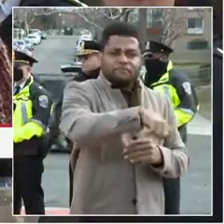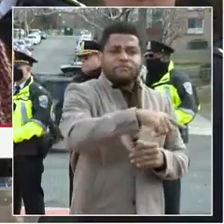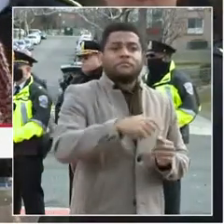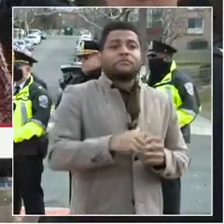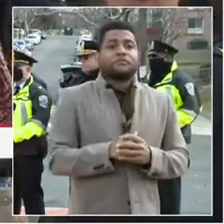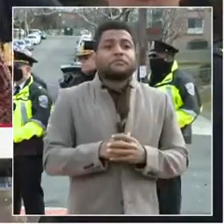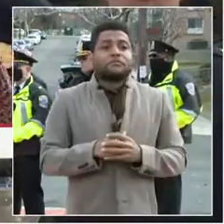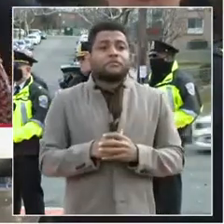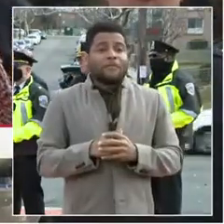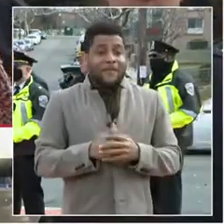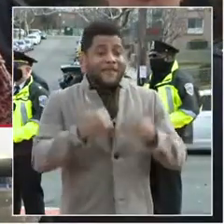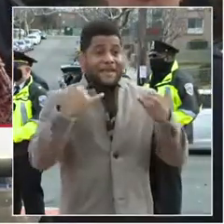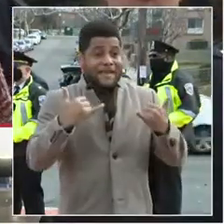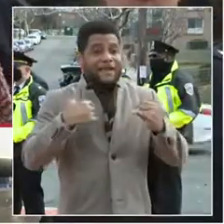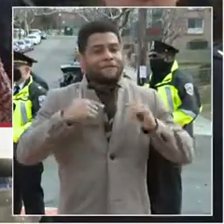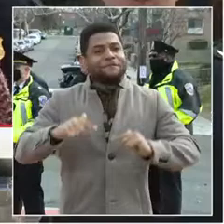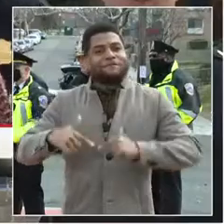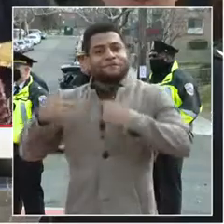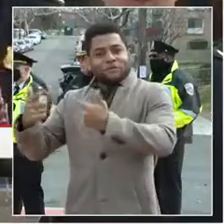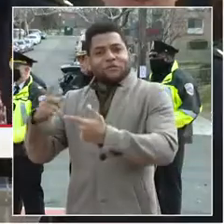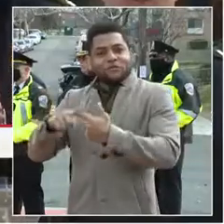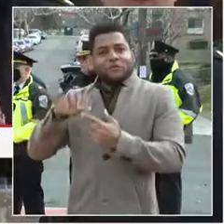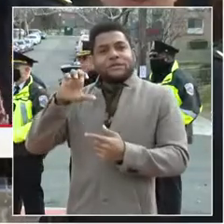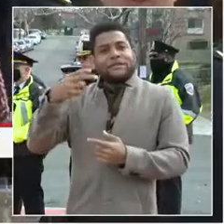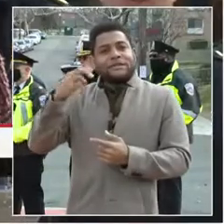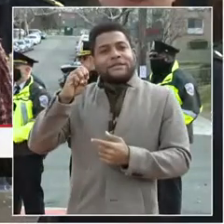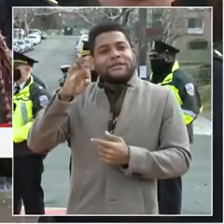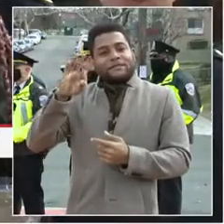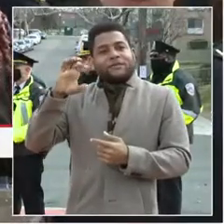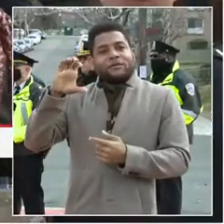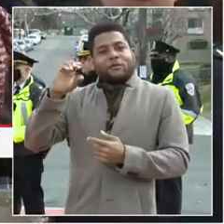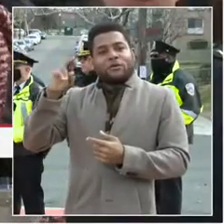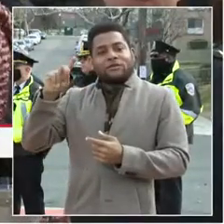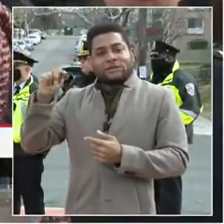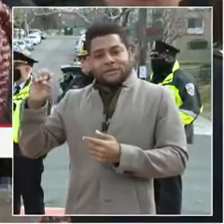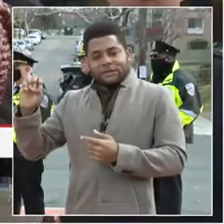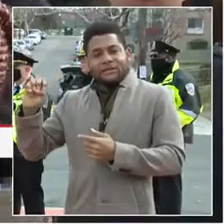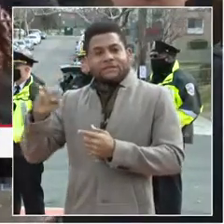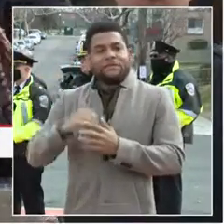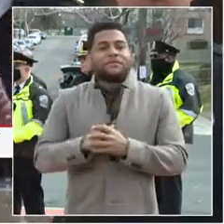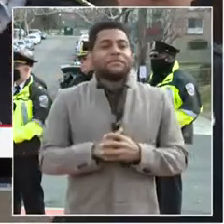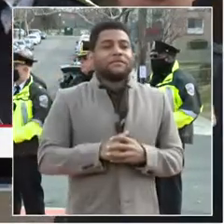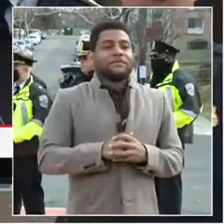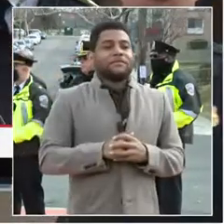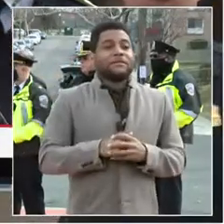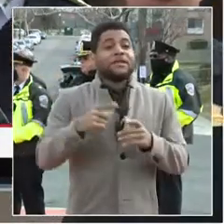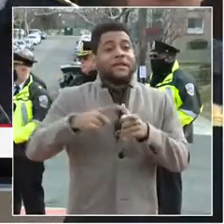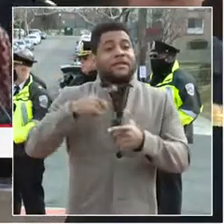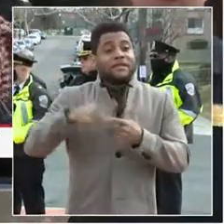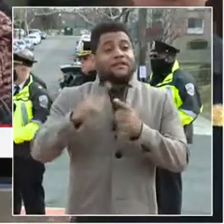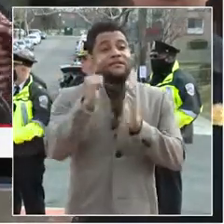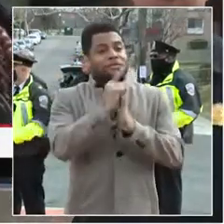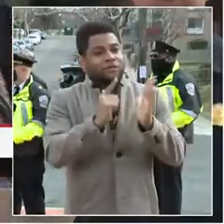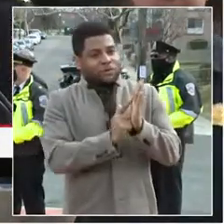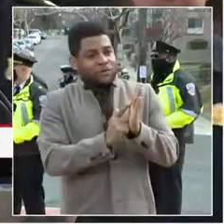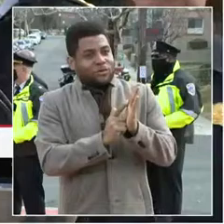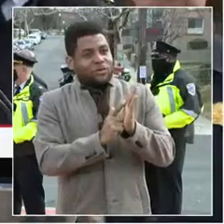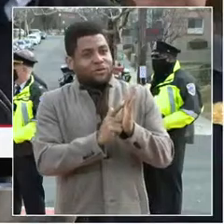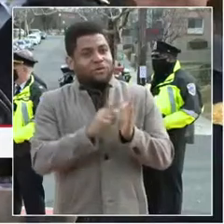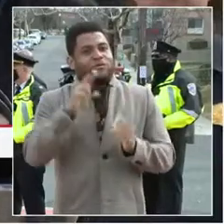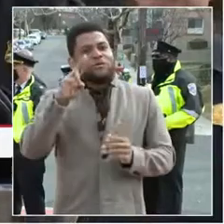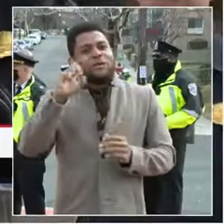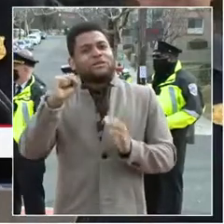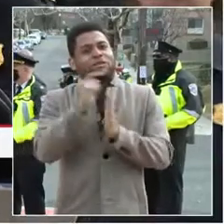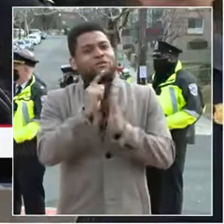Chief Conti. We'll then hear from our United States Attorney, Matthew Graves. Chief.